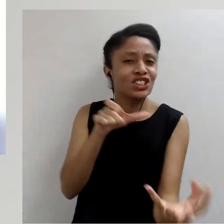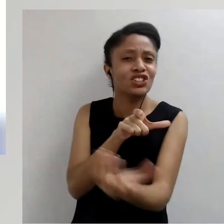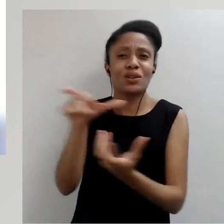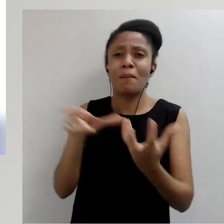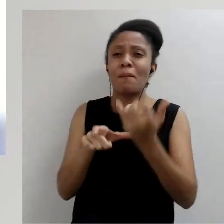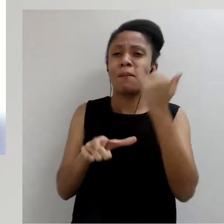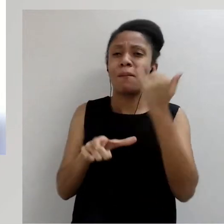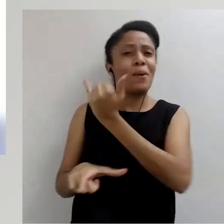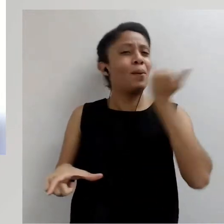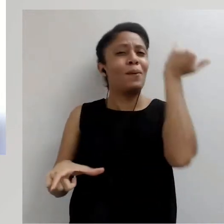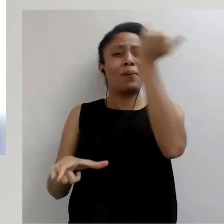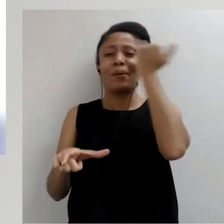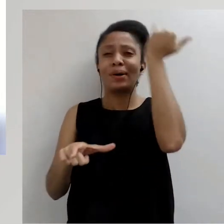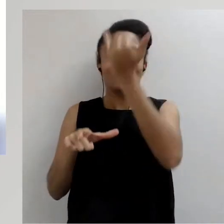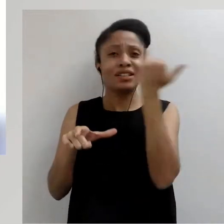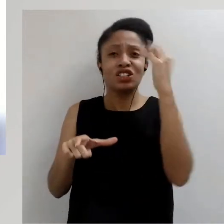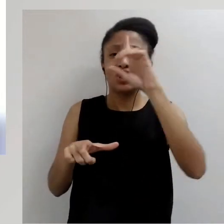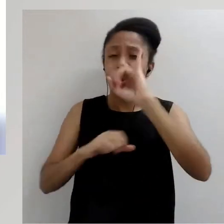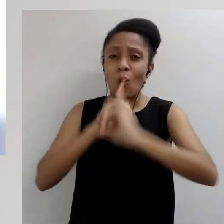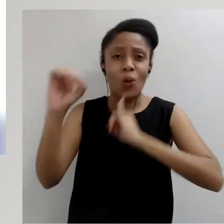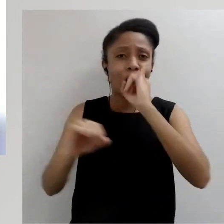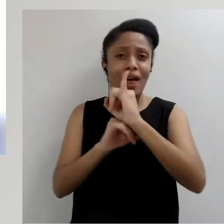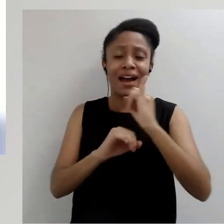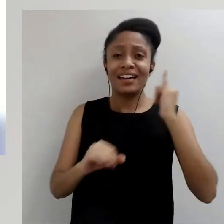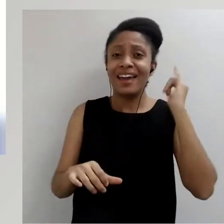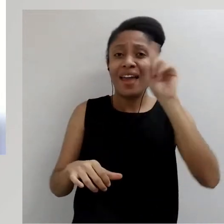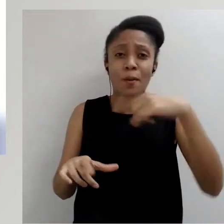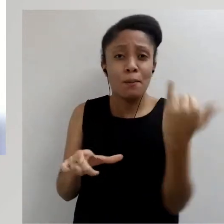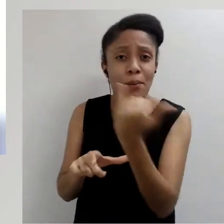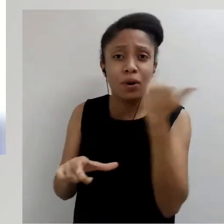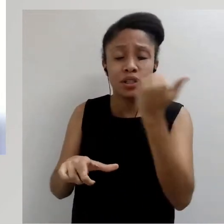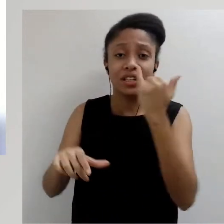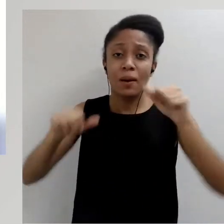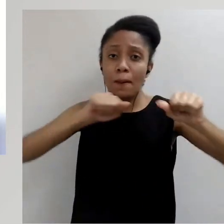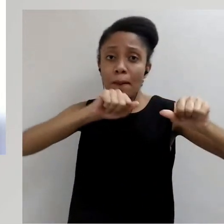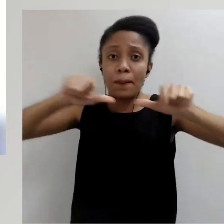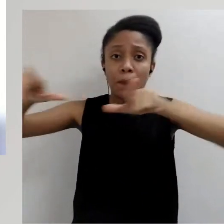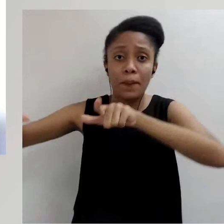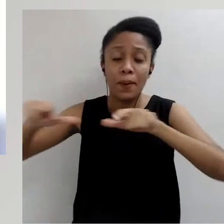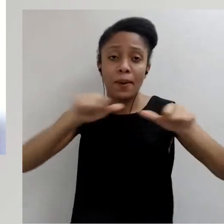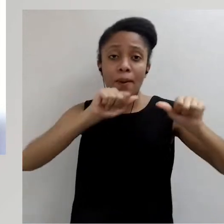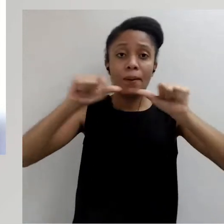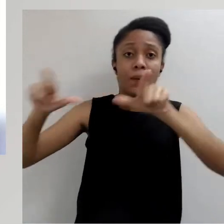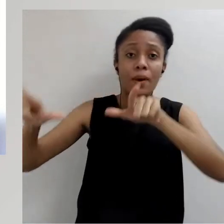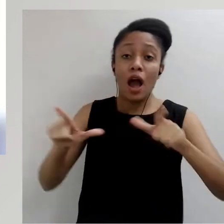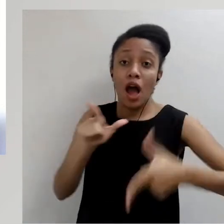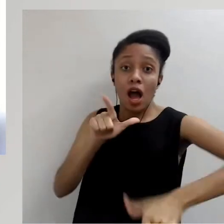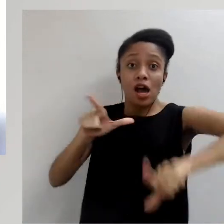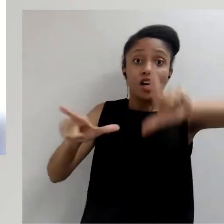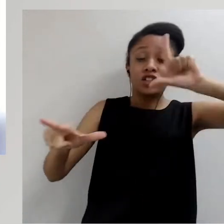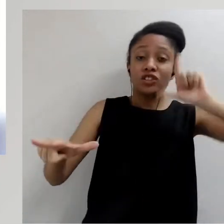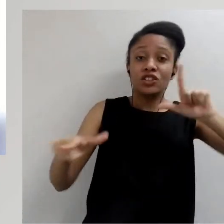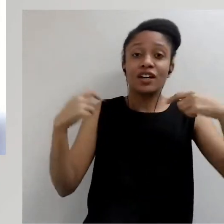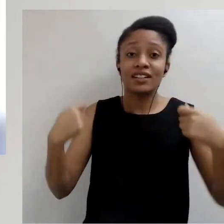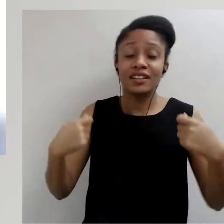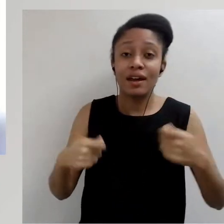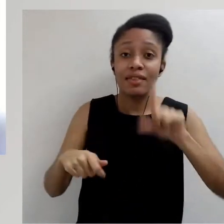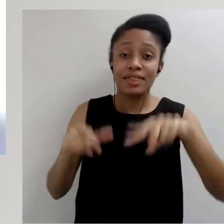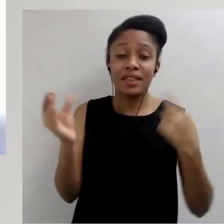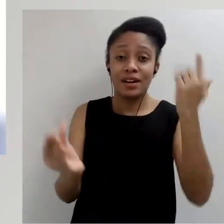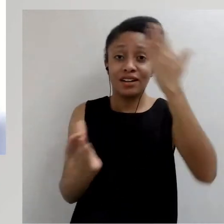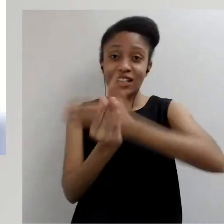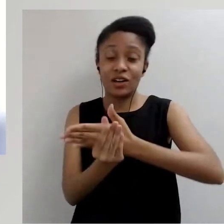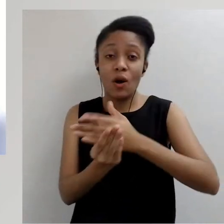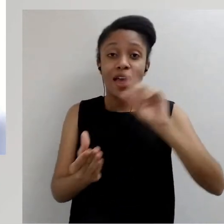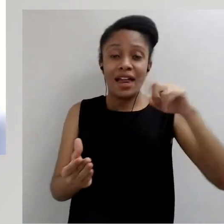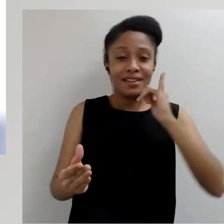so digital is quite important. So we need to repeat in the paper the exact